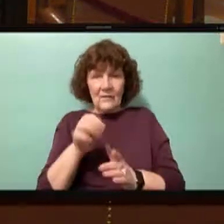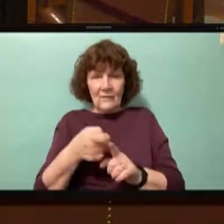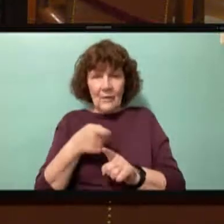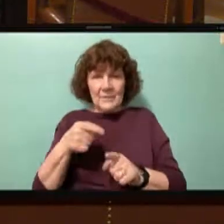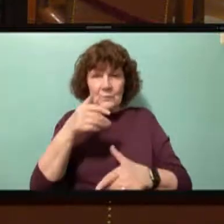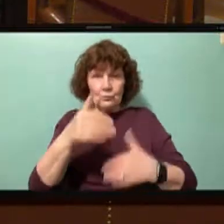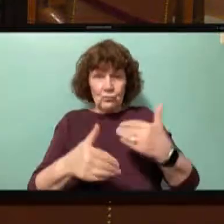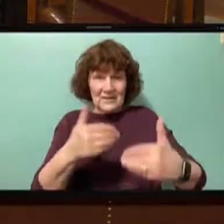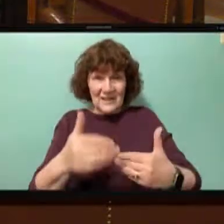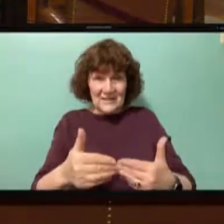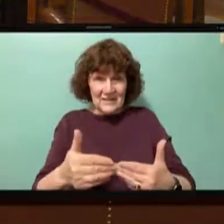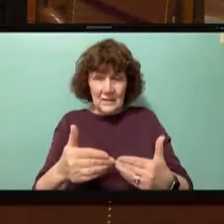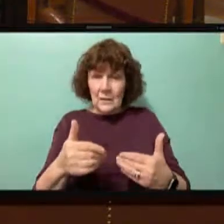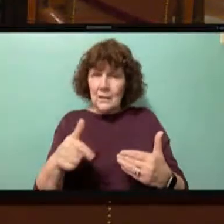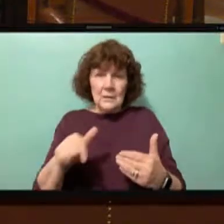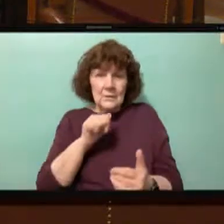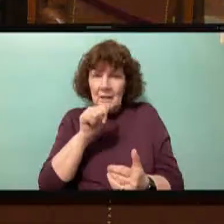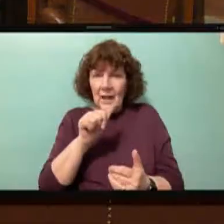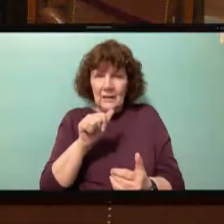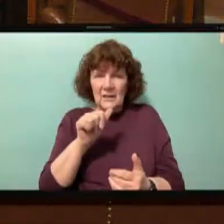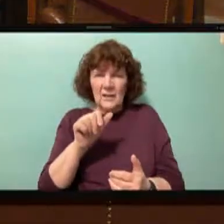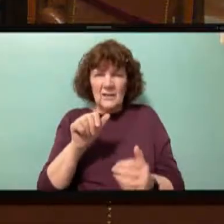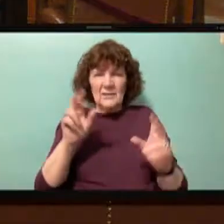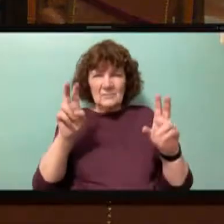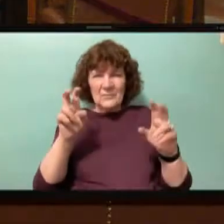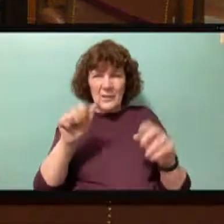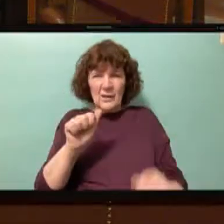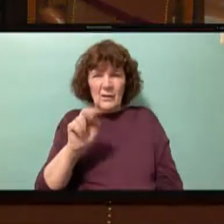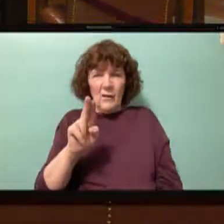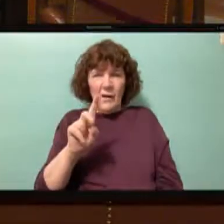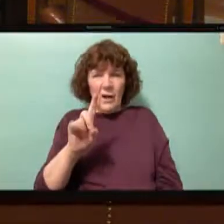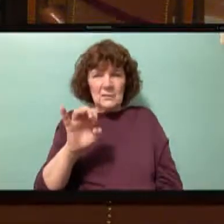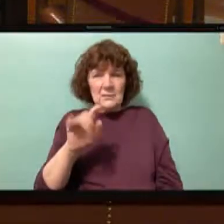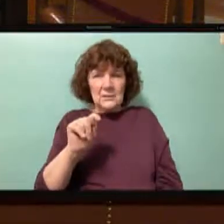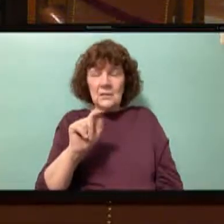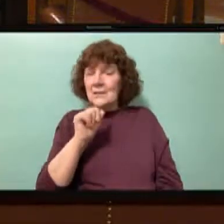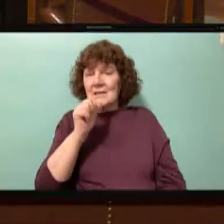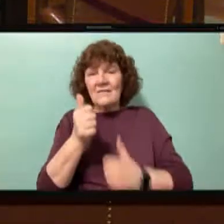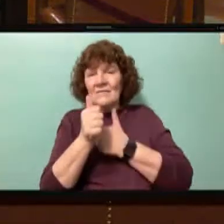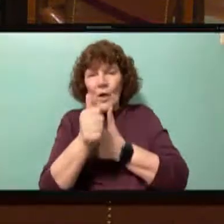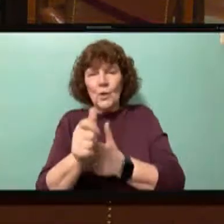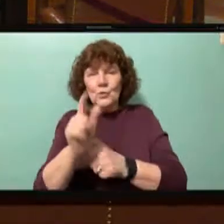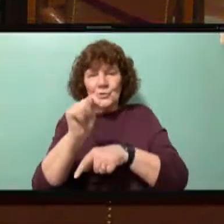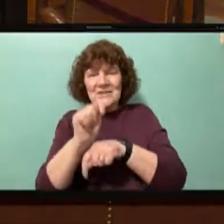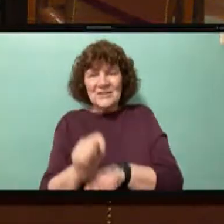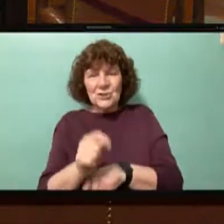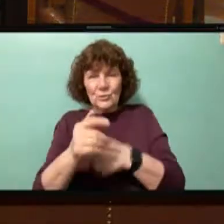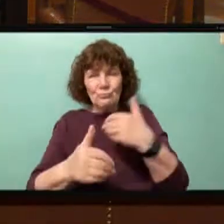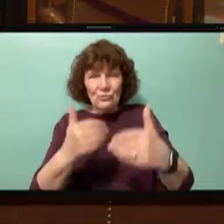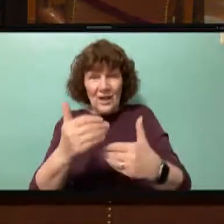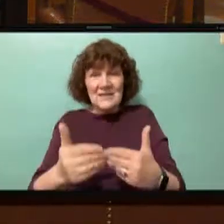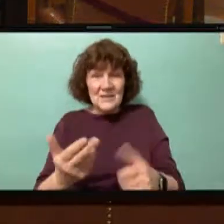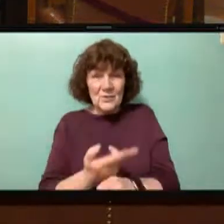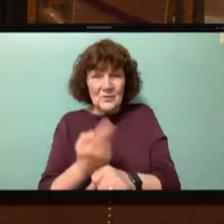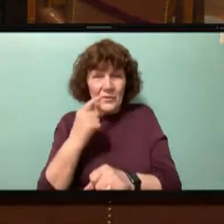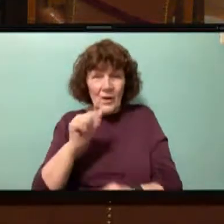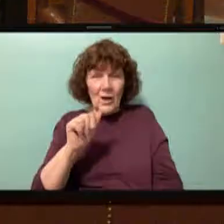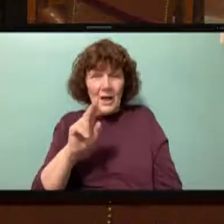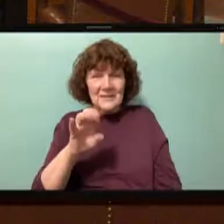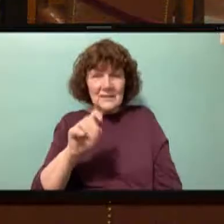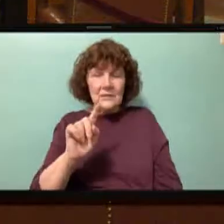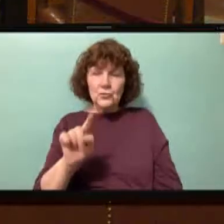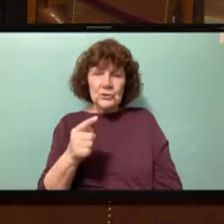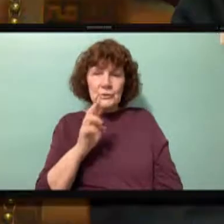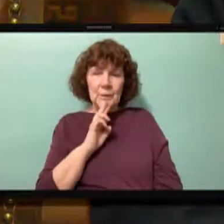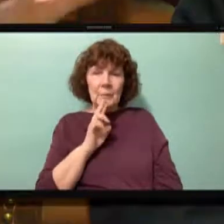because this wasn't an audit, so it doesn't follow the traditional process that an audit goes through. This was a report. But one